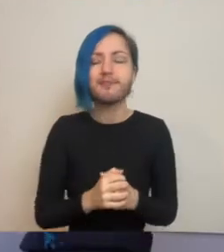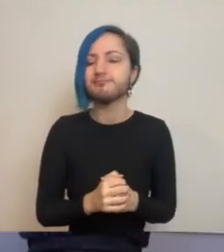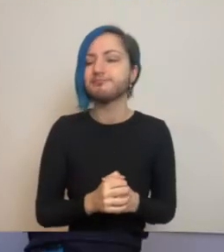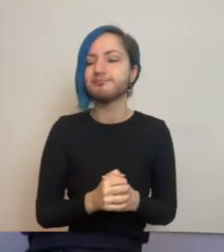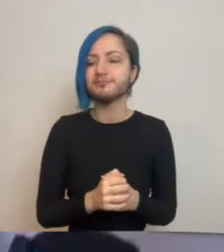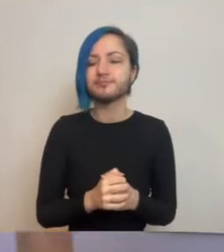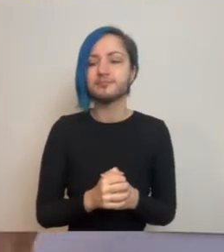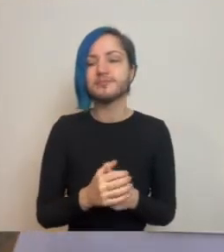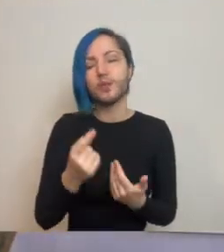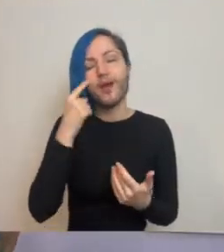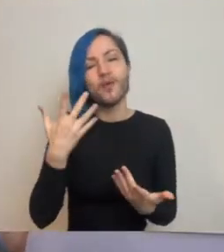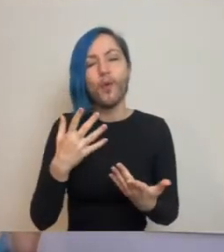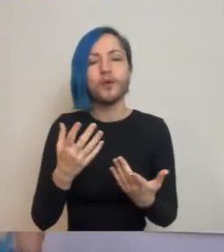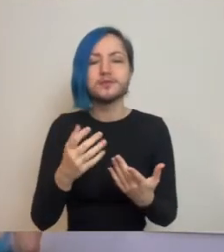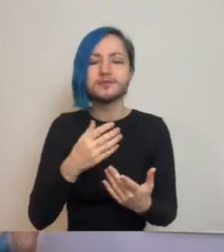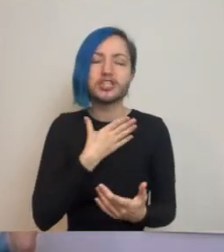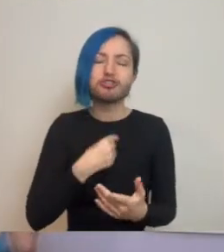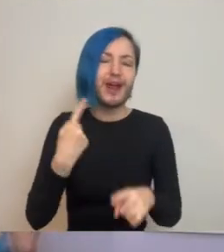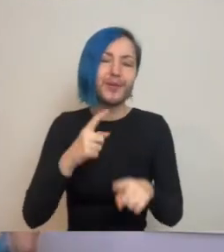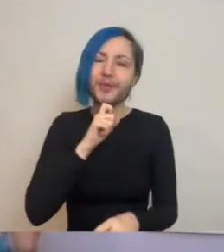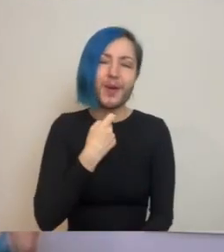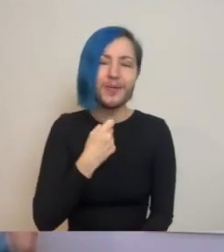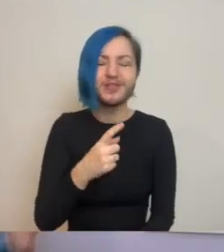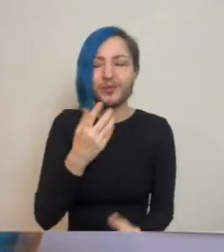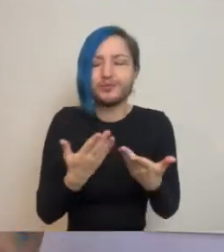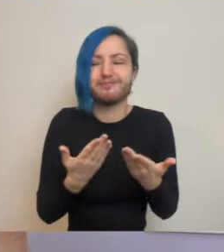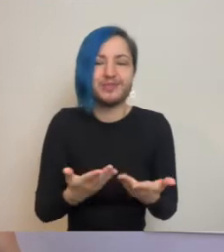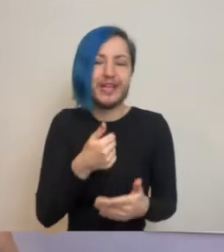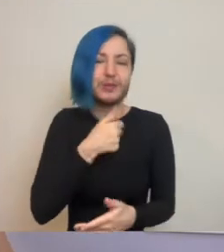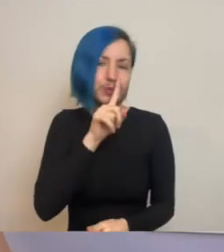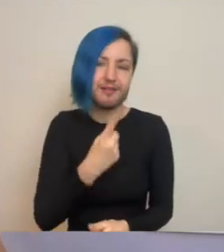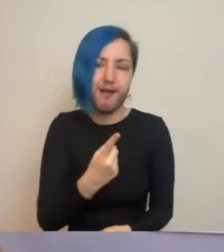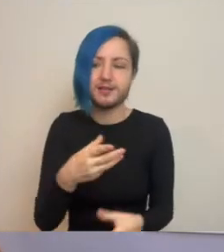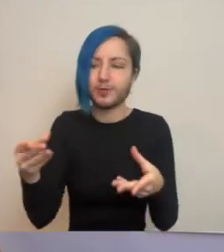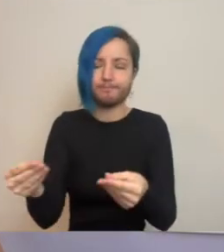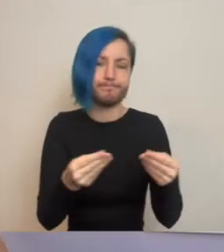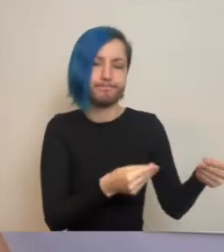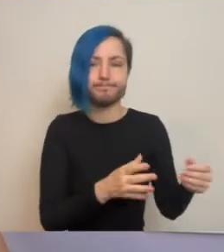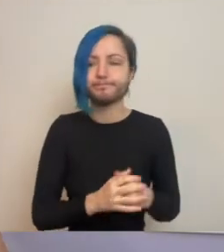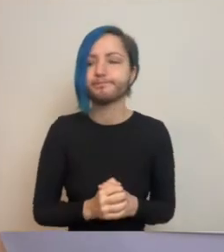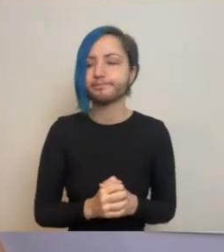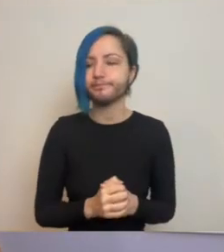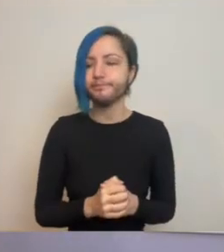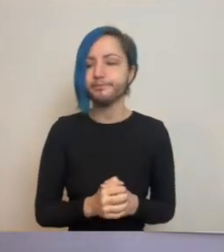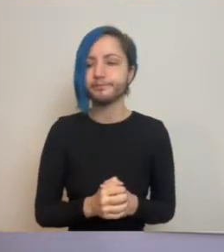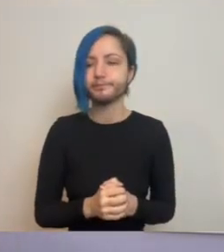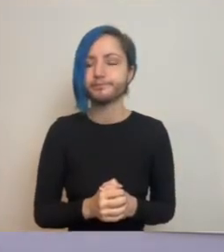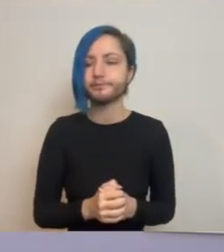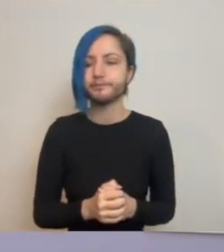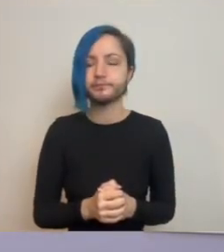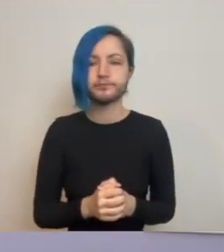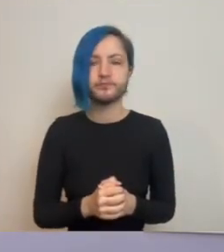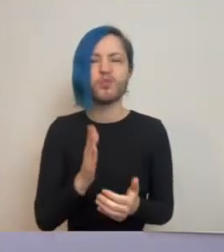that's going to stay wet for quite a long time, so I'm not going to be able to use that one today. So I'm going to move that over to the side, just so it's out of the way to